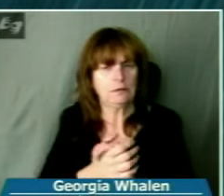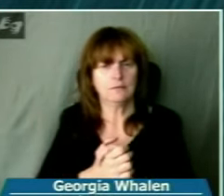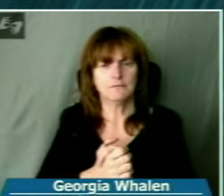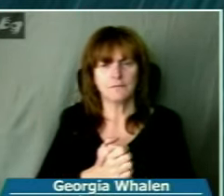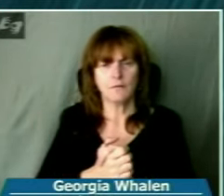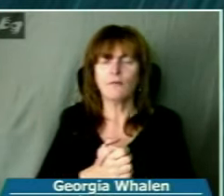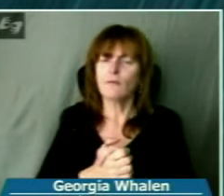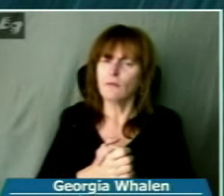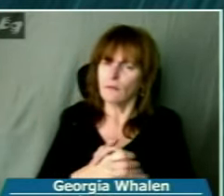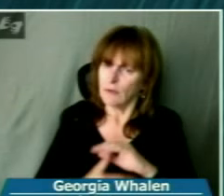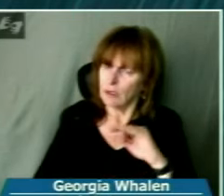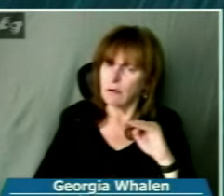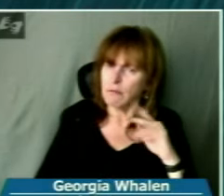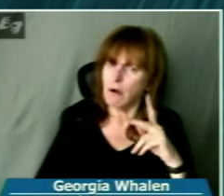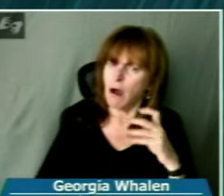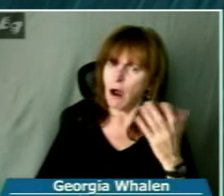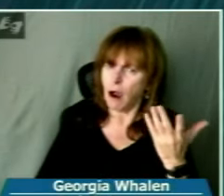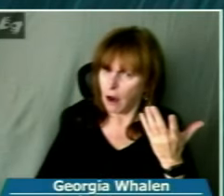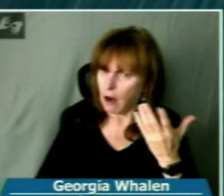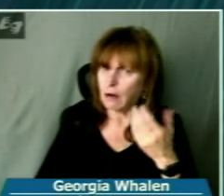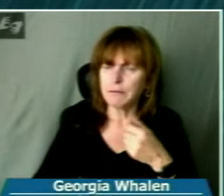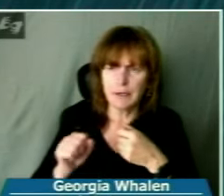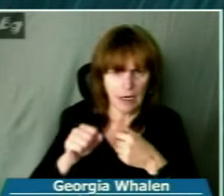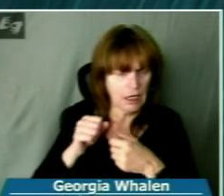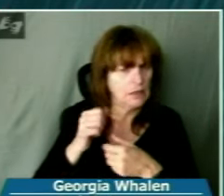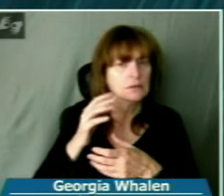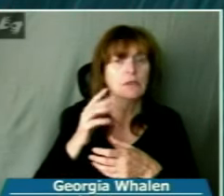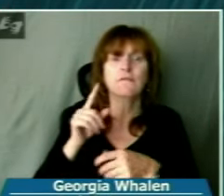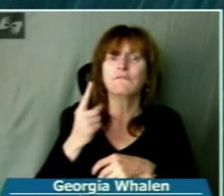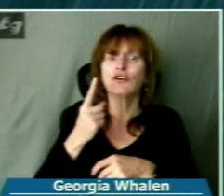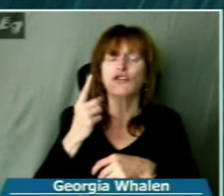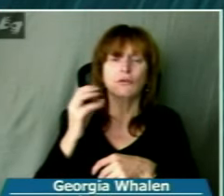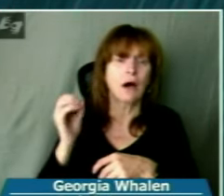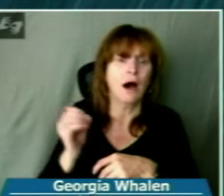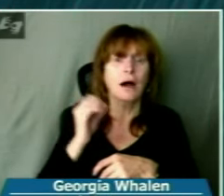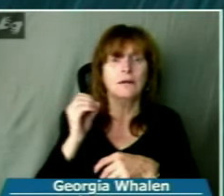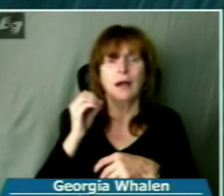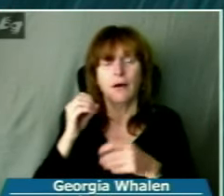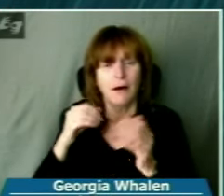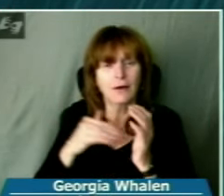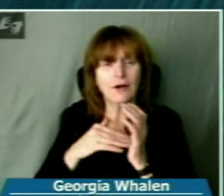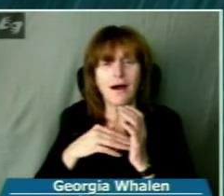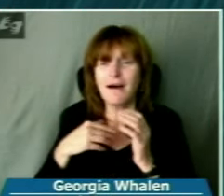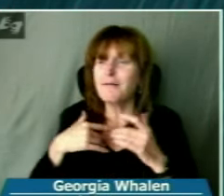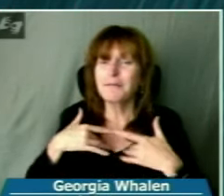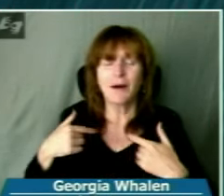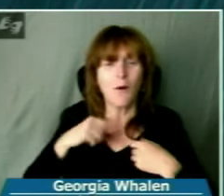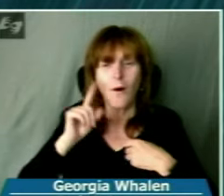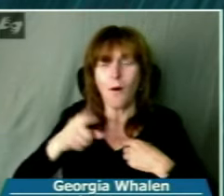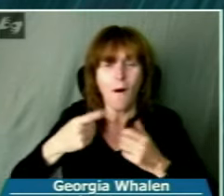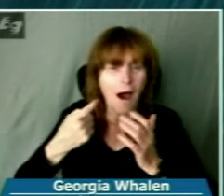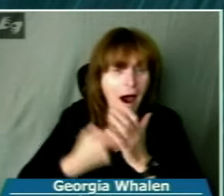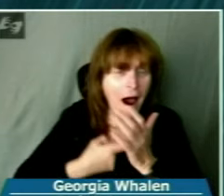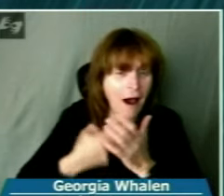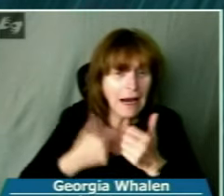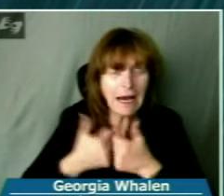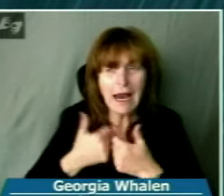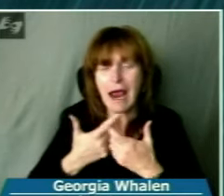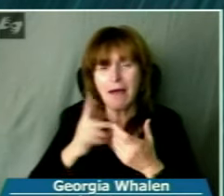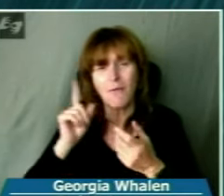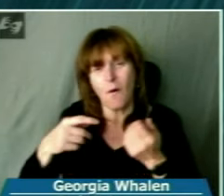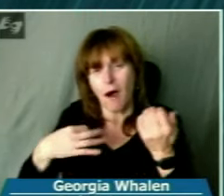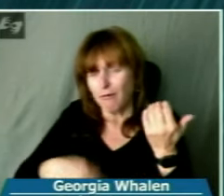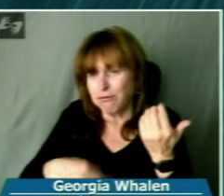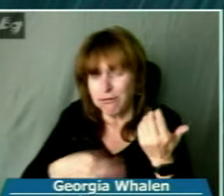Centre, of course, we all know it to go and watch the Bulldogs play or to watch concerts. But can you talk to us a little bit more about those